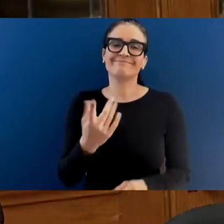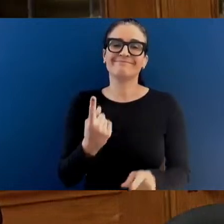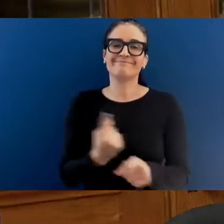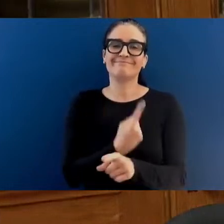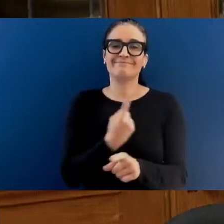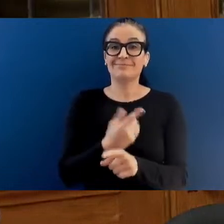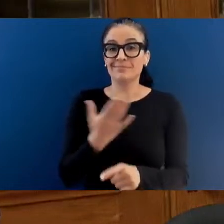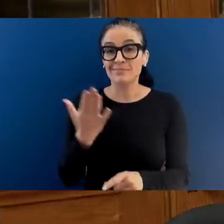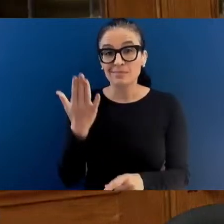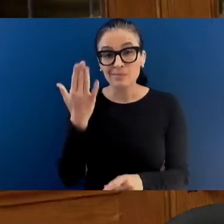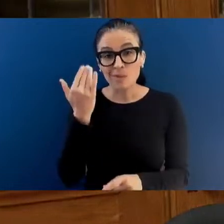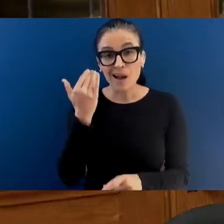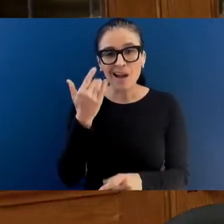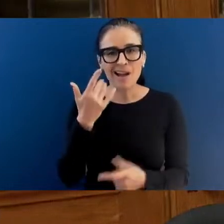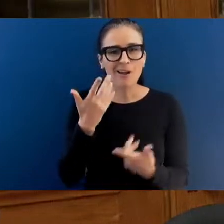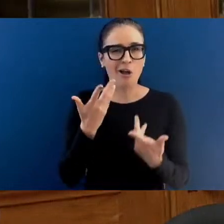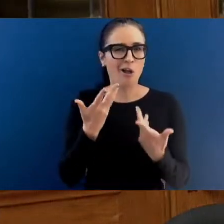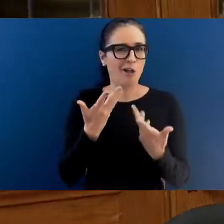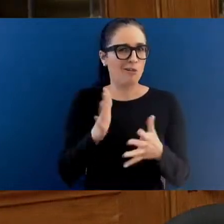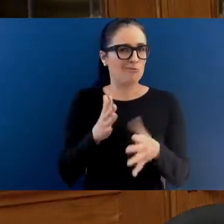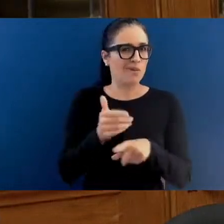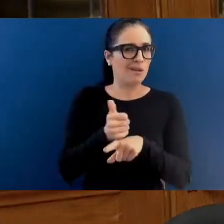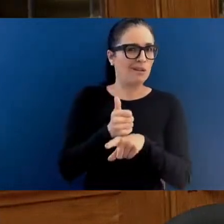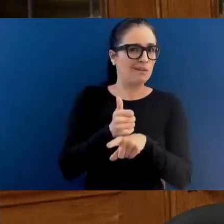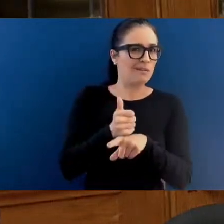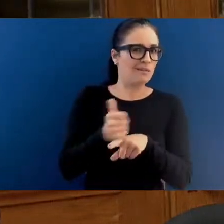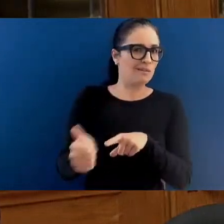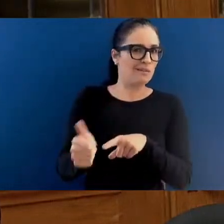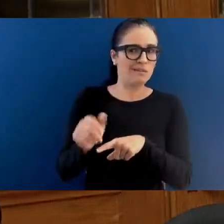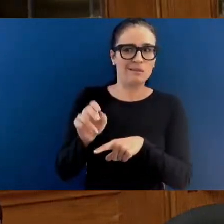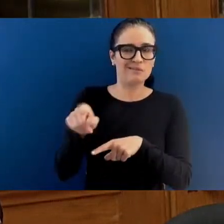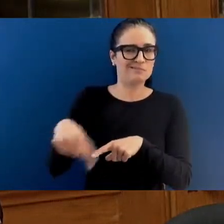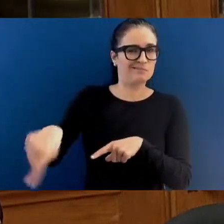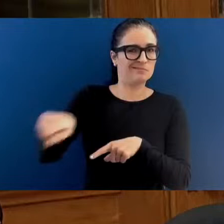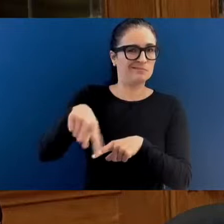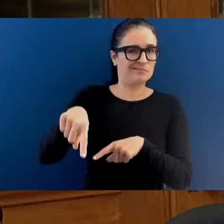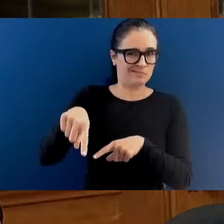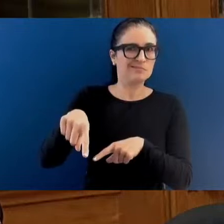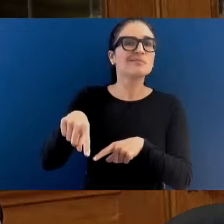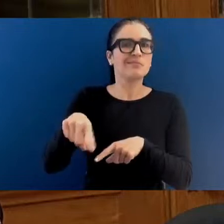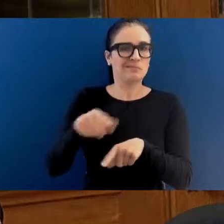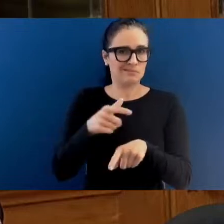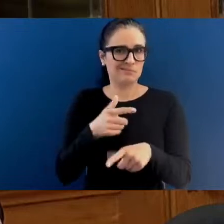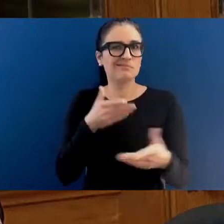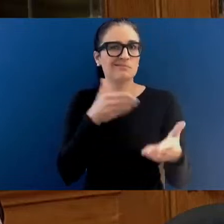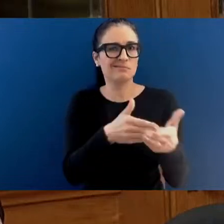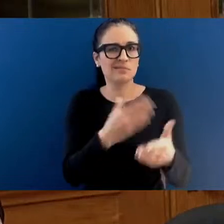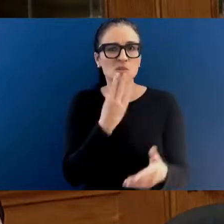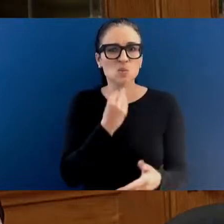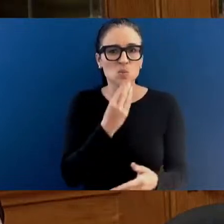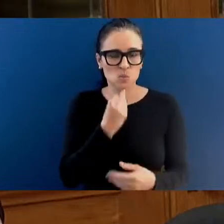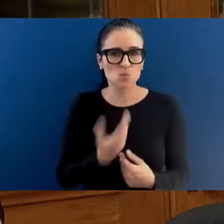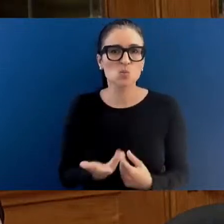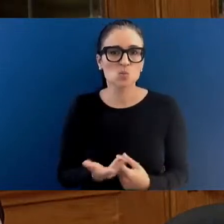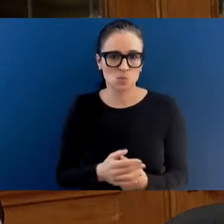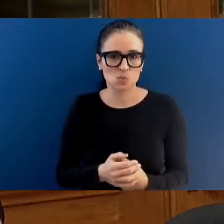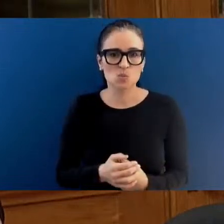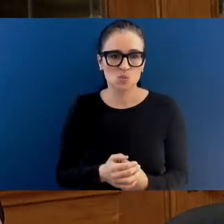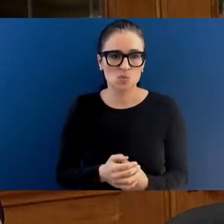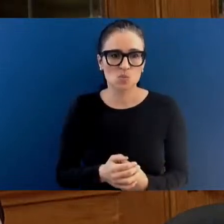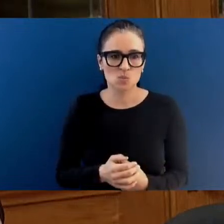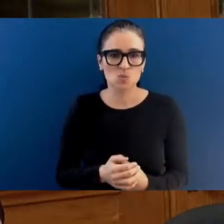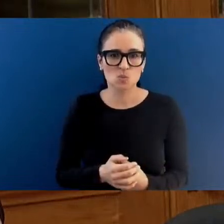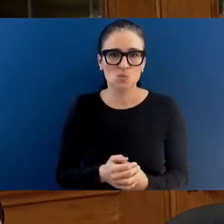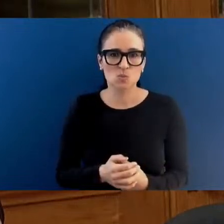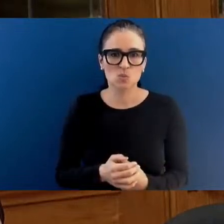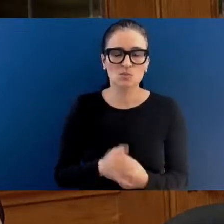NDP premier, throughout his caucus, and in the New Democratic Party itself. But, Mr. Speaker,